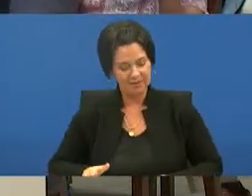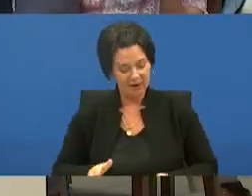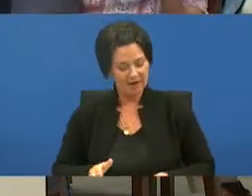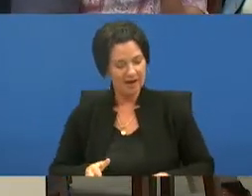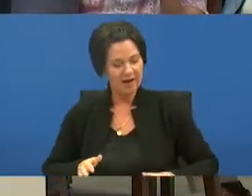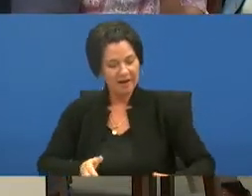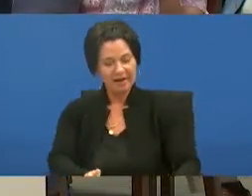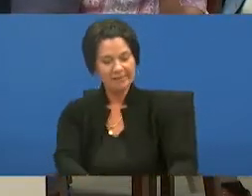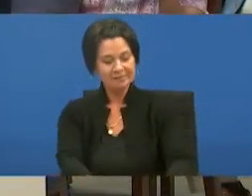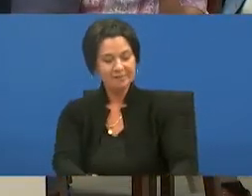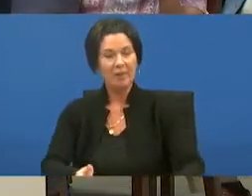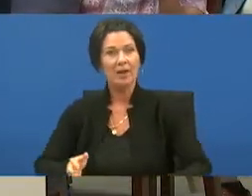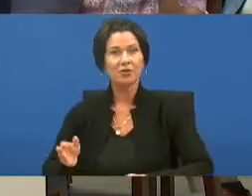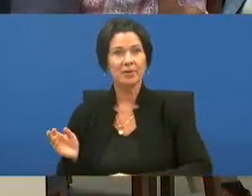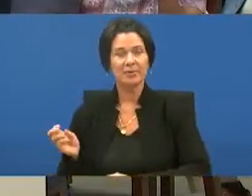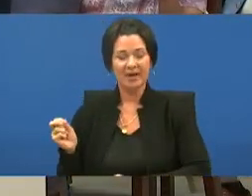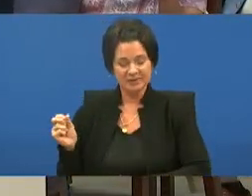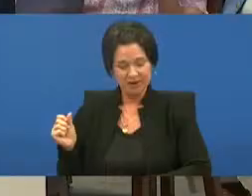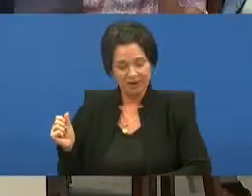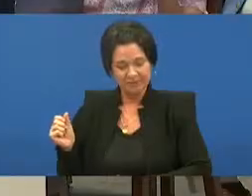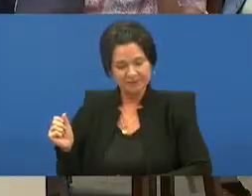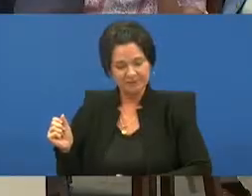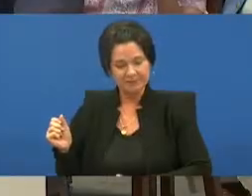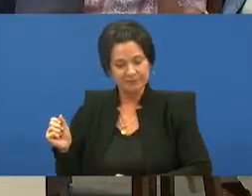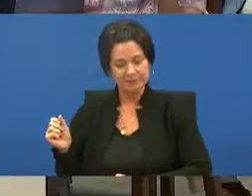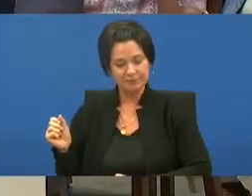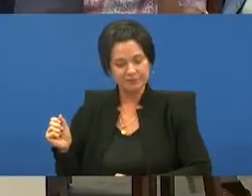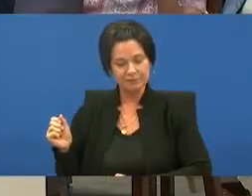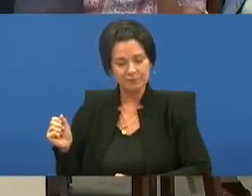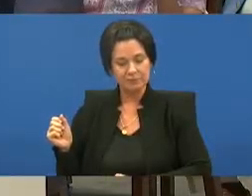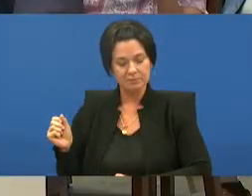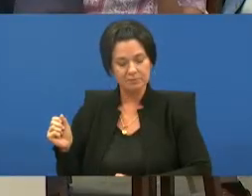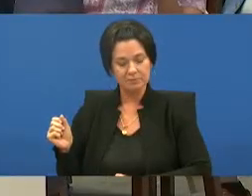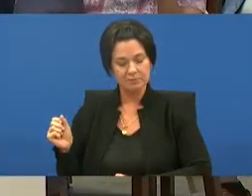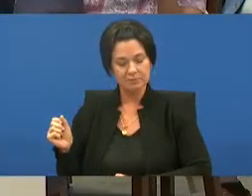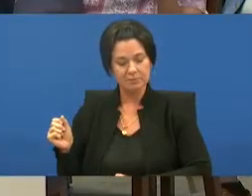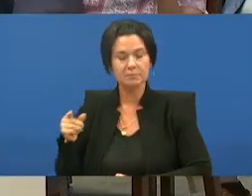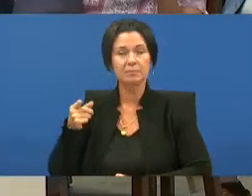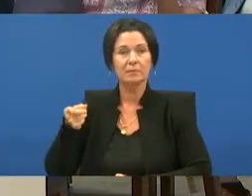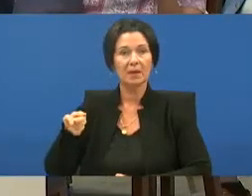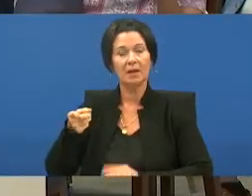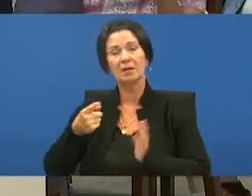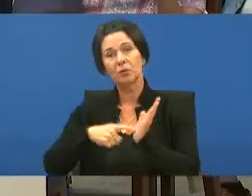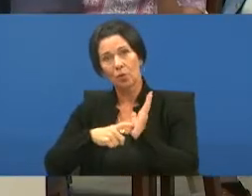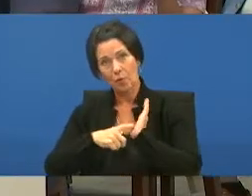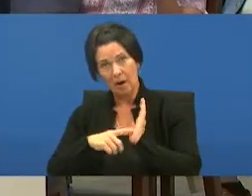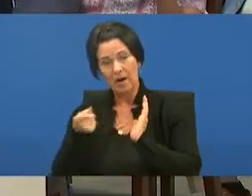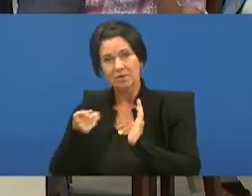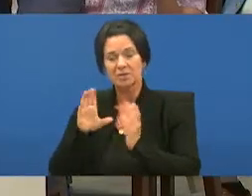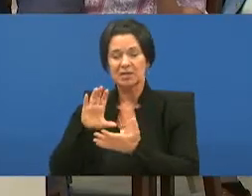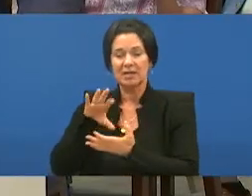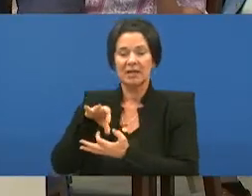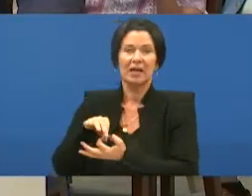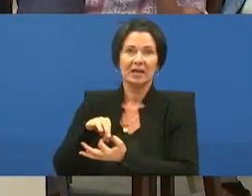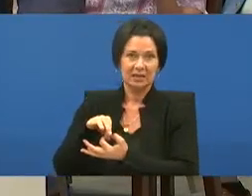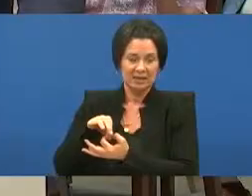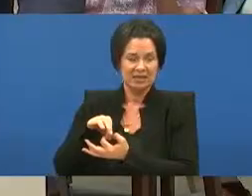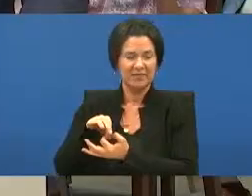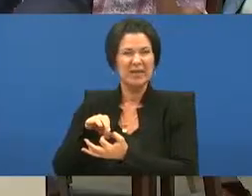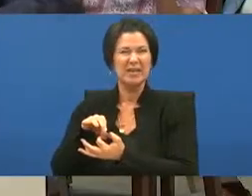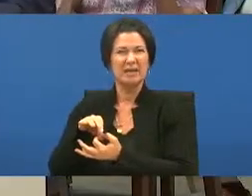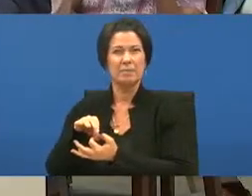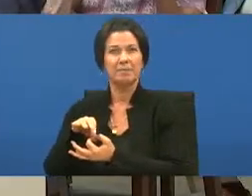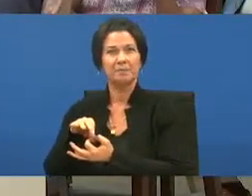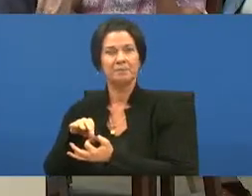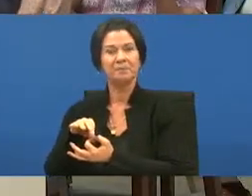2 access points off of Comede, and there is one required connectivity access through the existing subdivision to the